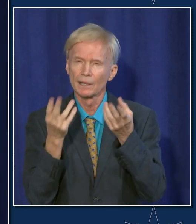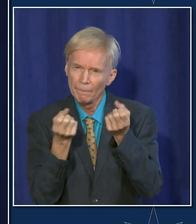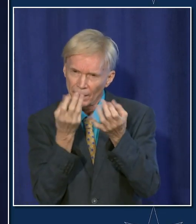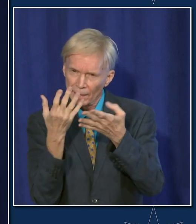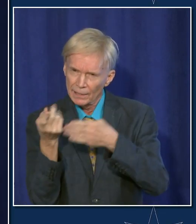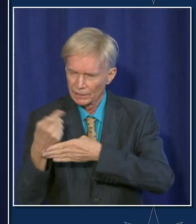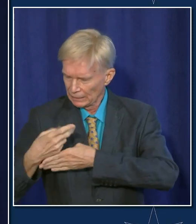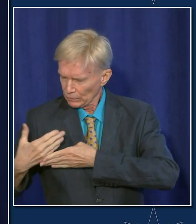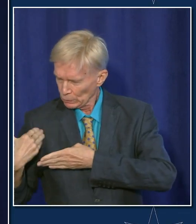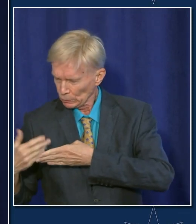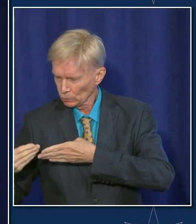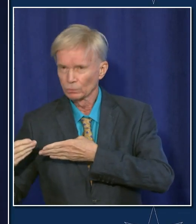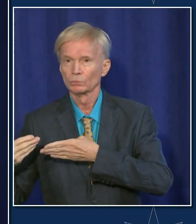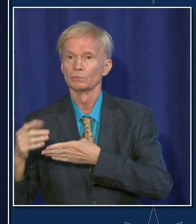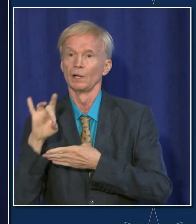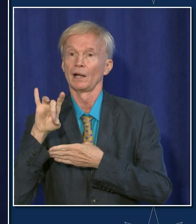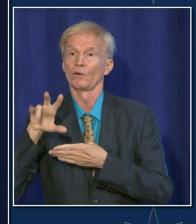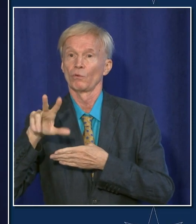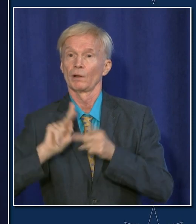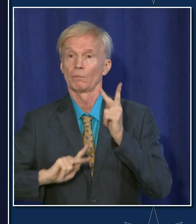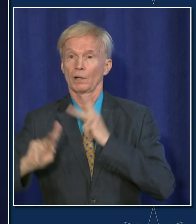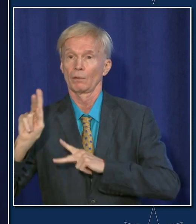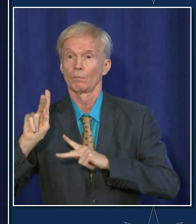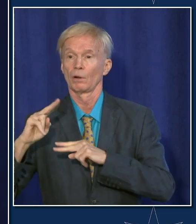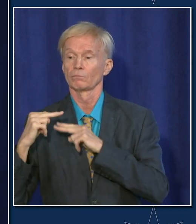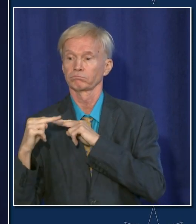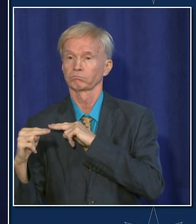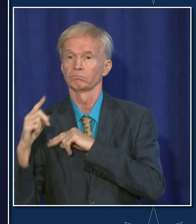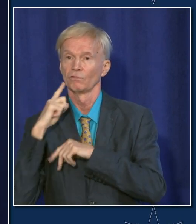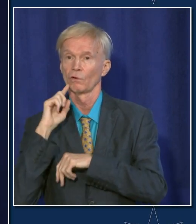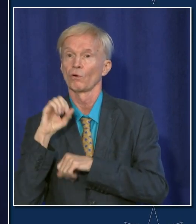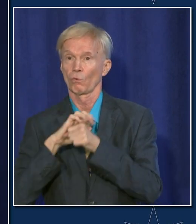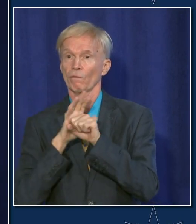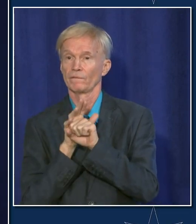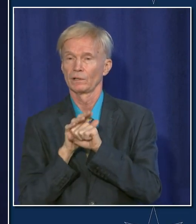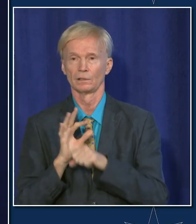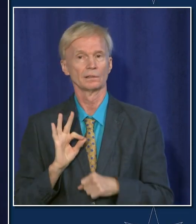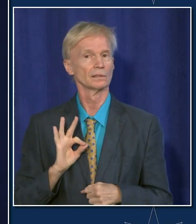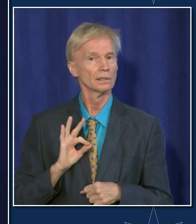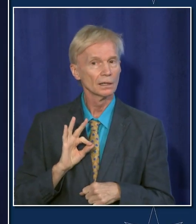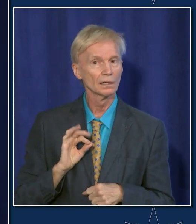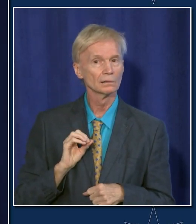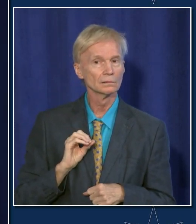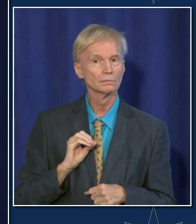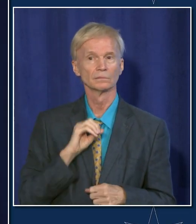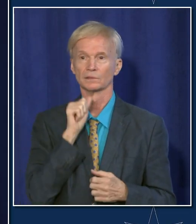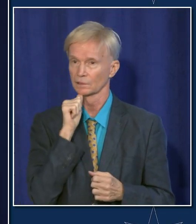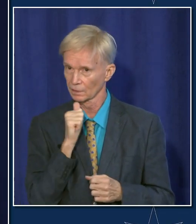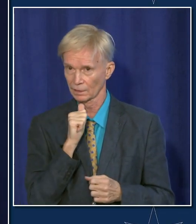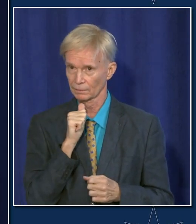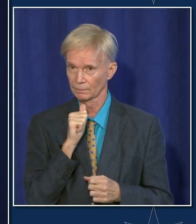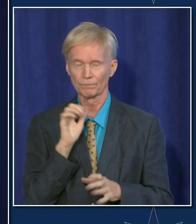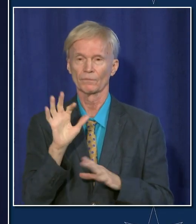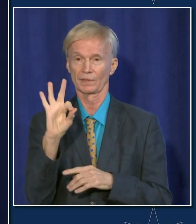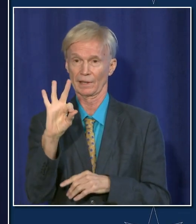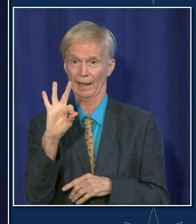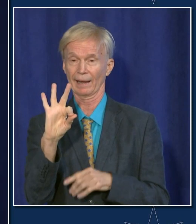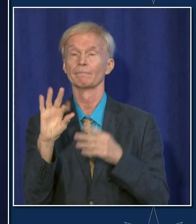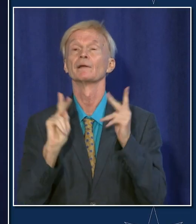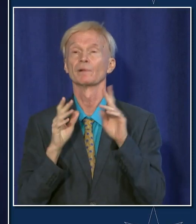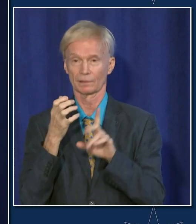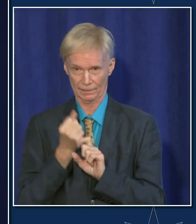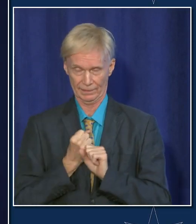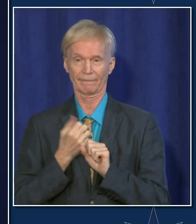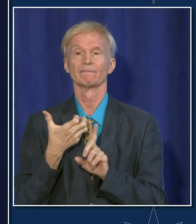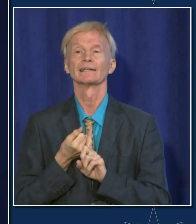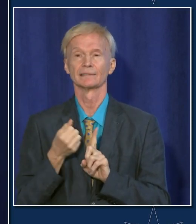couple days ago, they had 83 people hospitalized with COVID. 9 of those were unvaccinated. 9 of those were